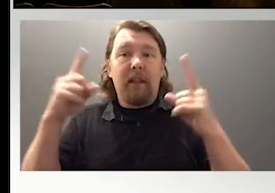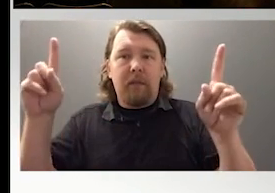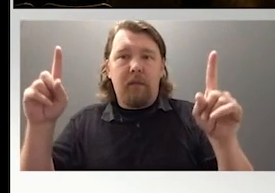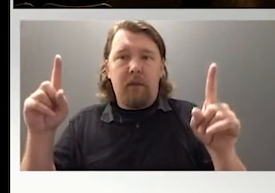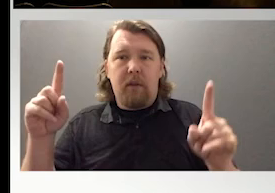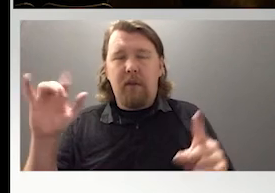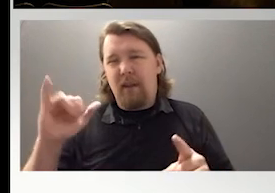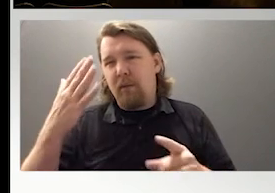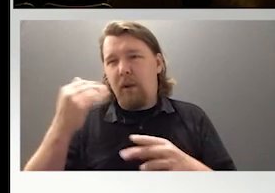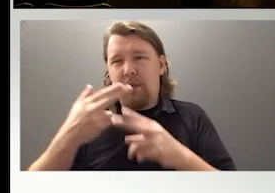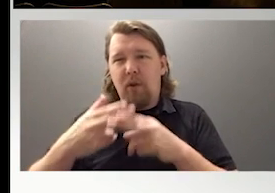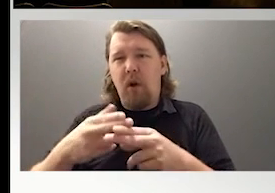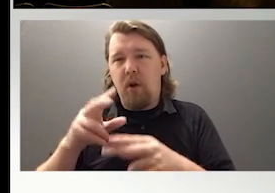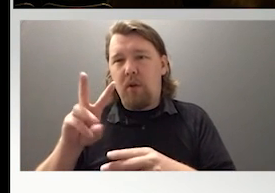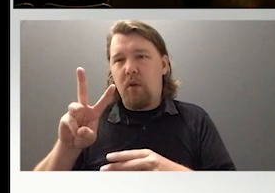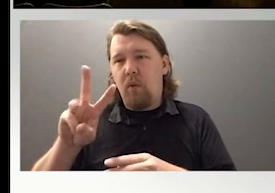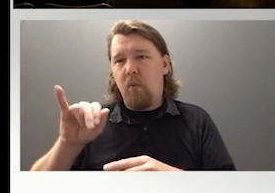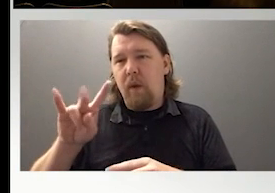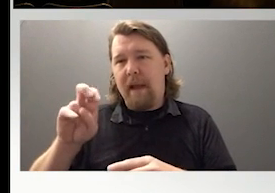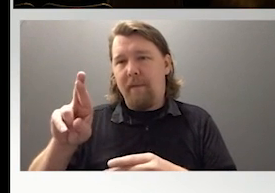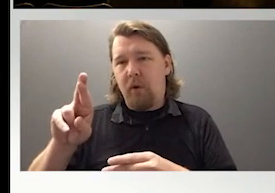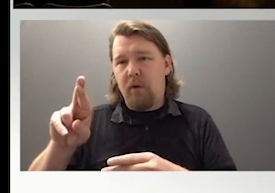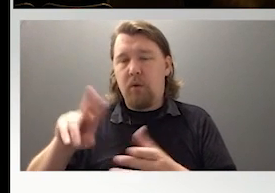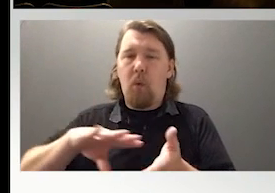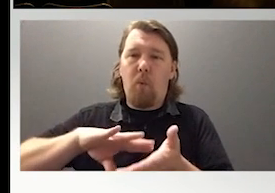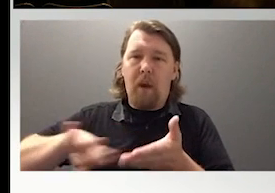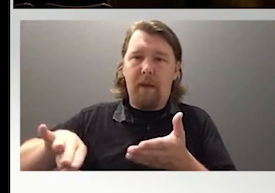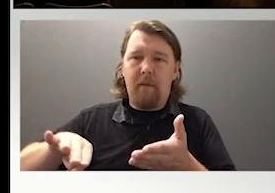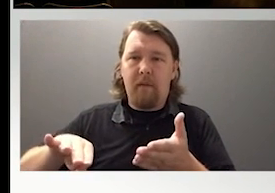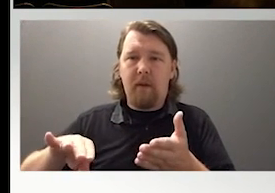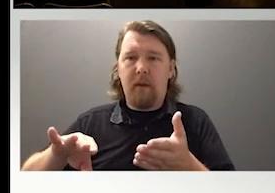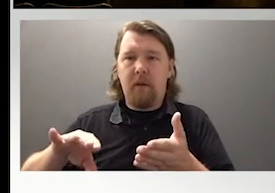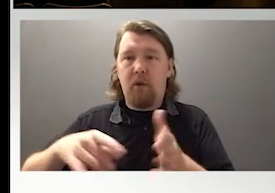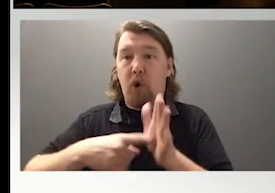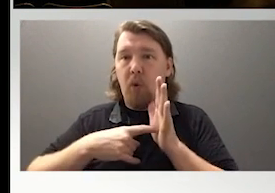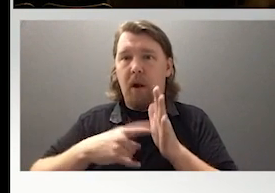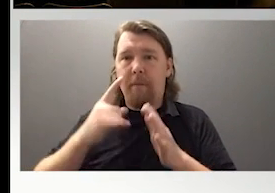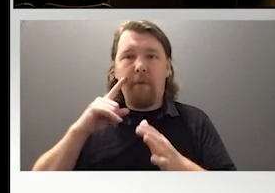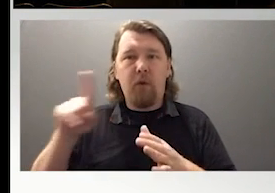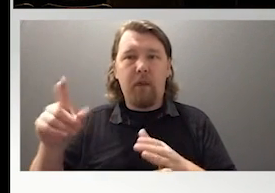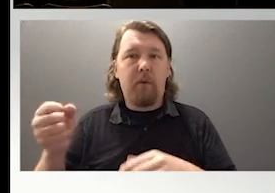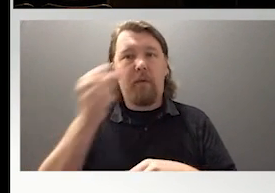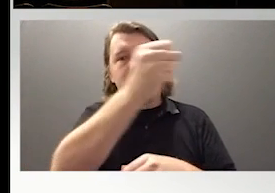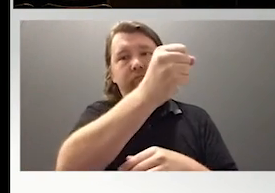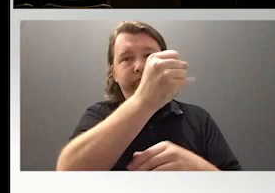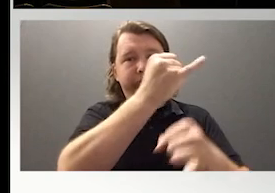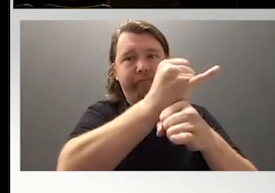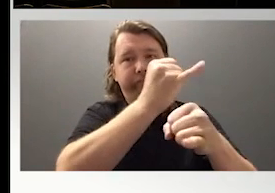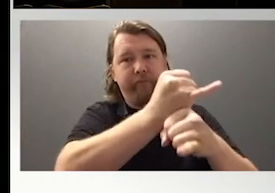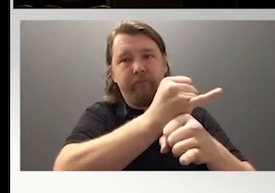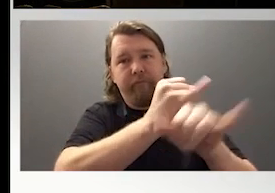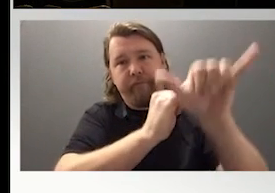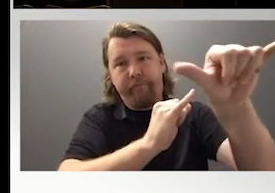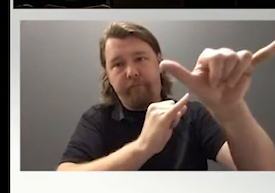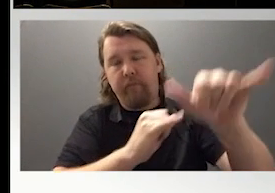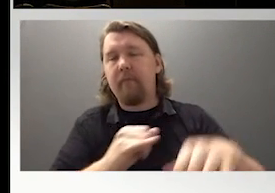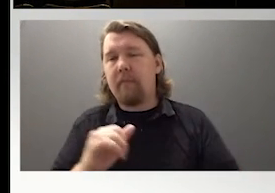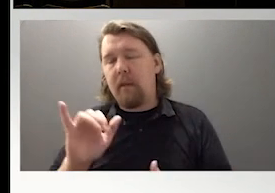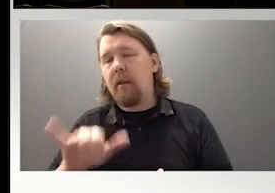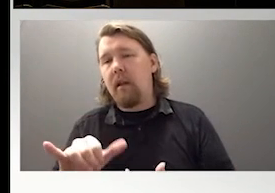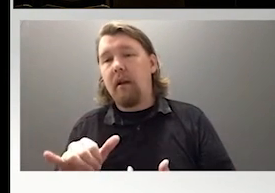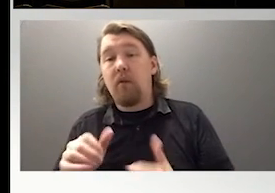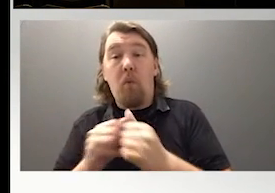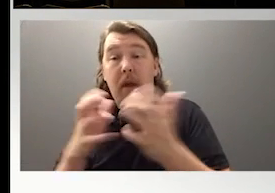successfully. You know, we're able to meet the person's needs in the community. Without those funds from that waiver, the